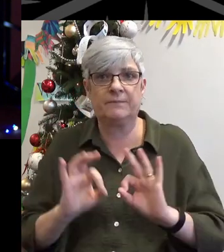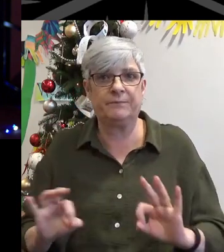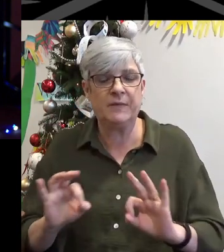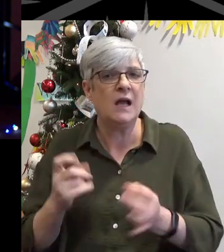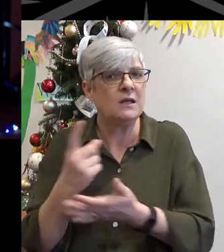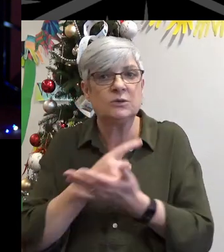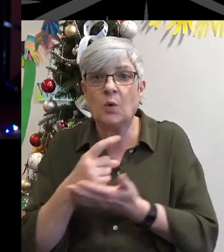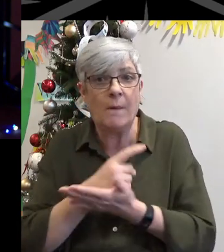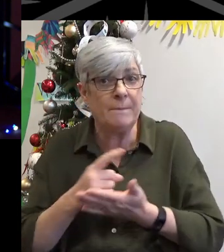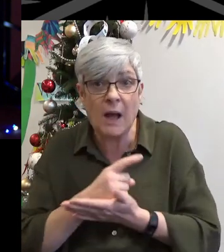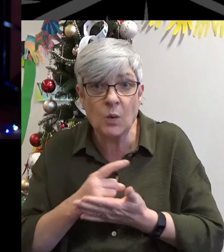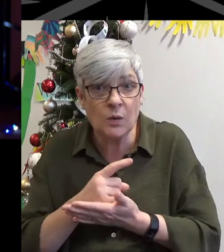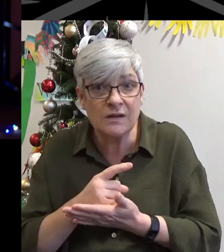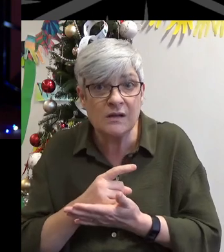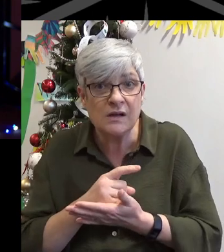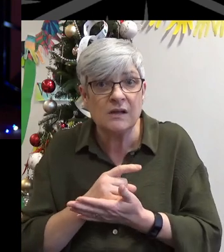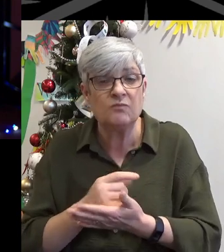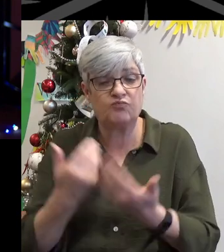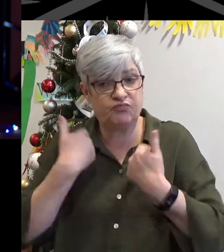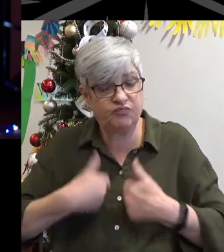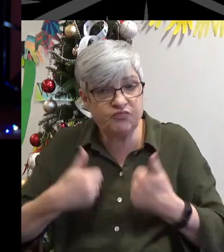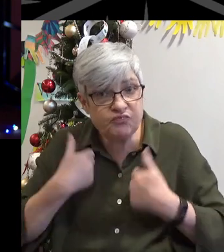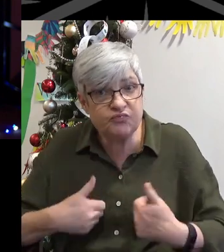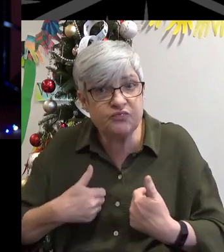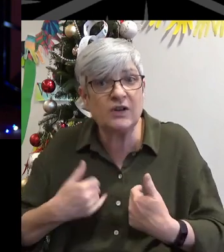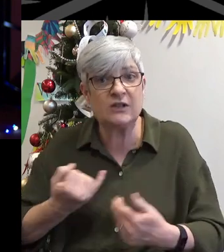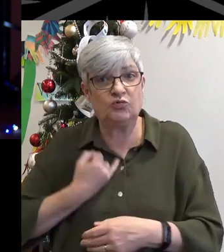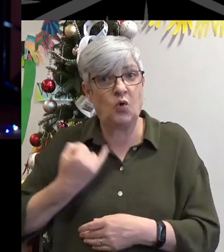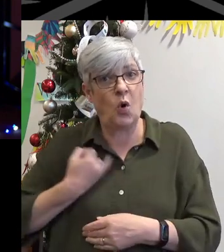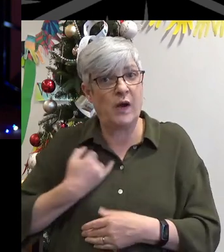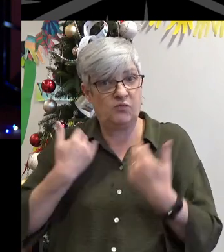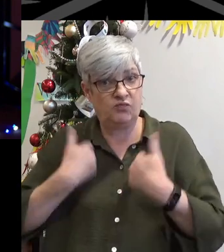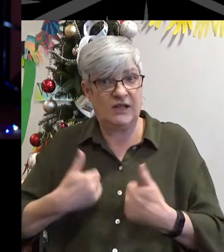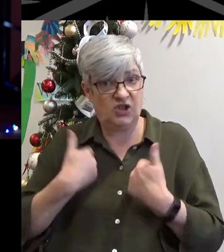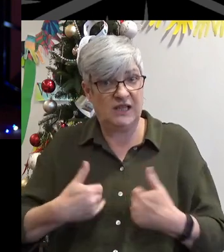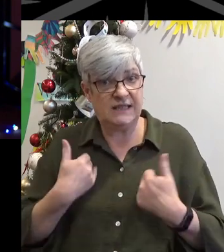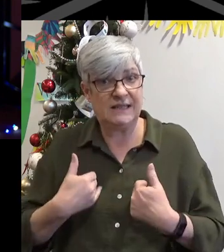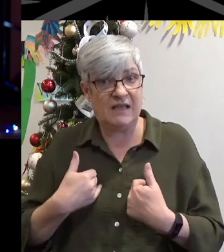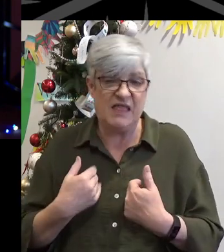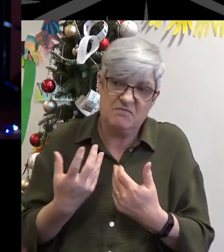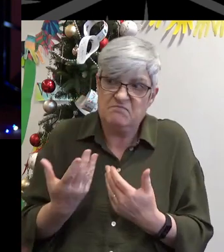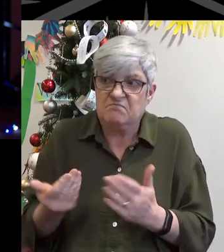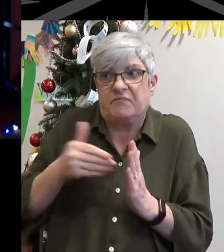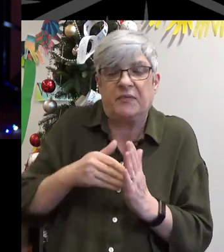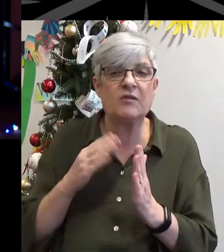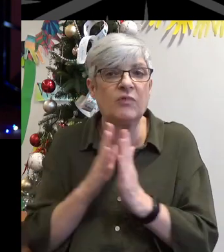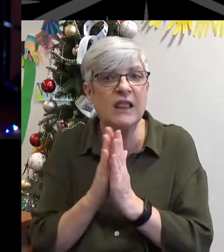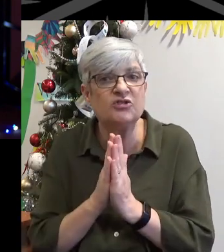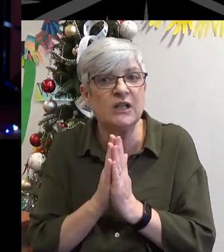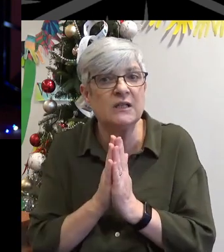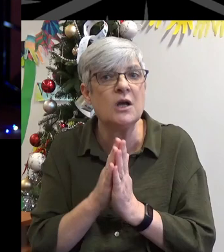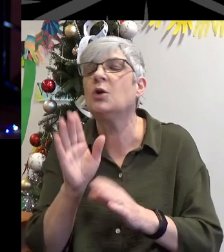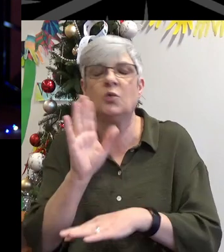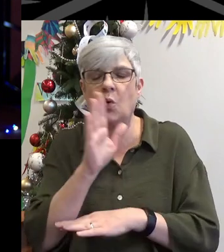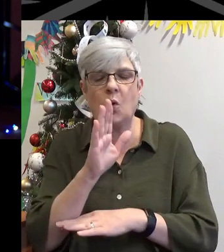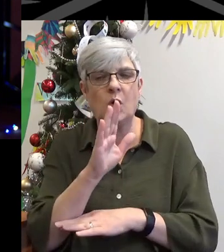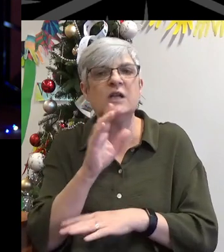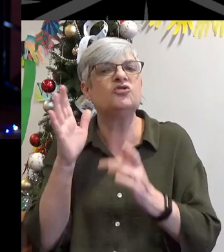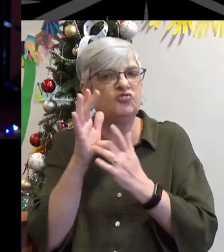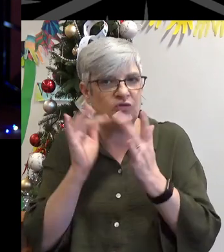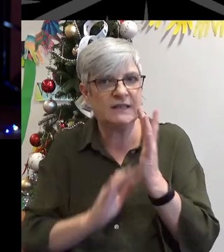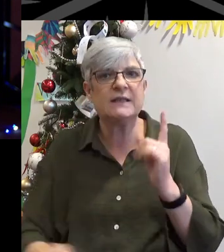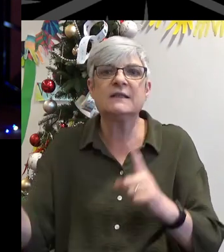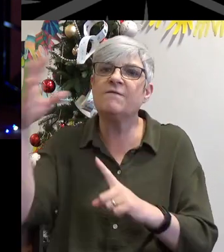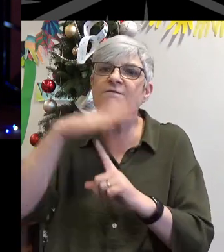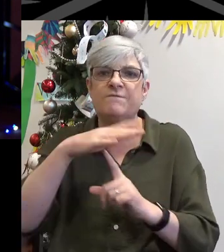not about being rich and enjoying your riches and then having a wee bit of religion. No, it's about putting me first. And if anyone,"